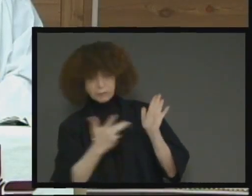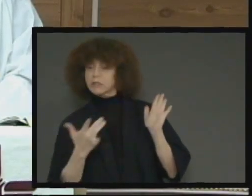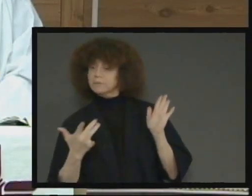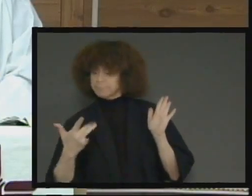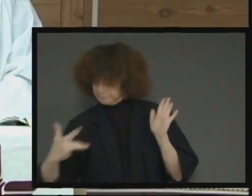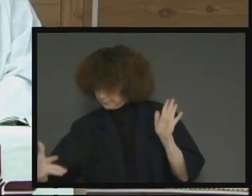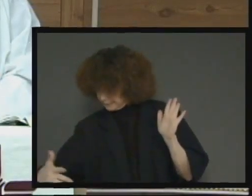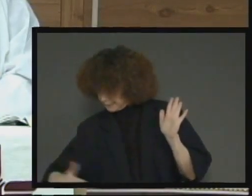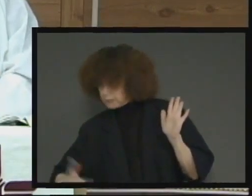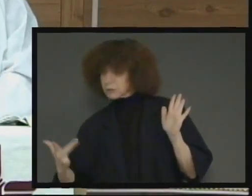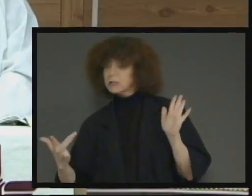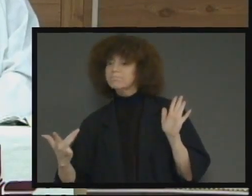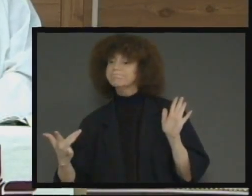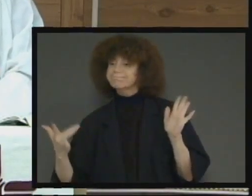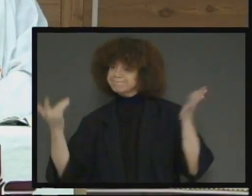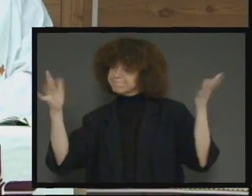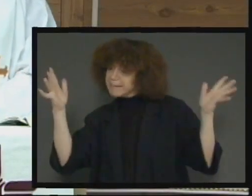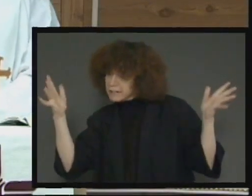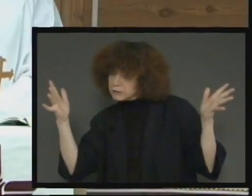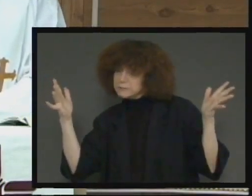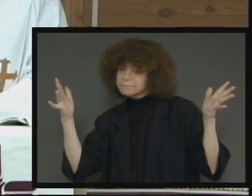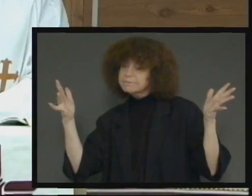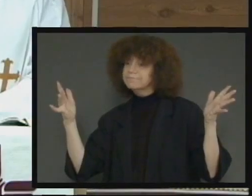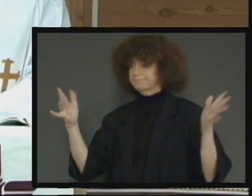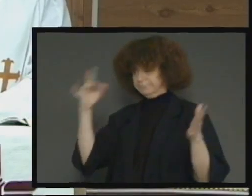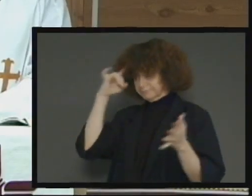1 Corinthians chapter 15.